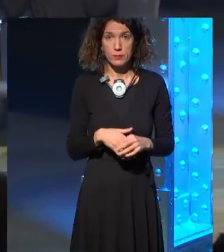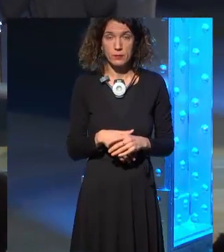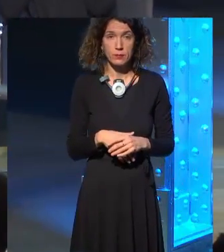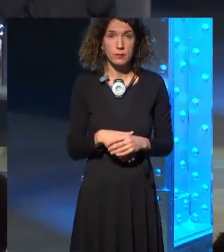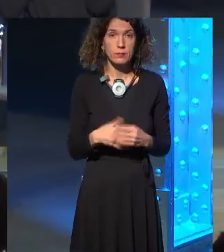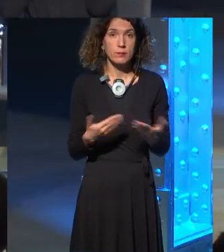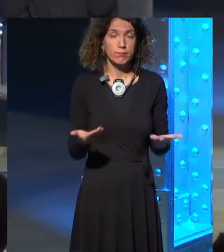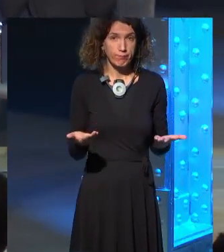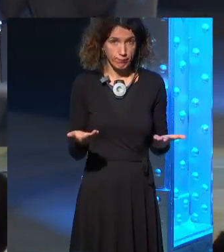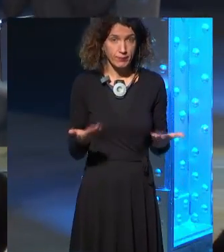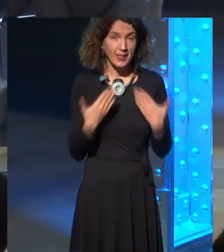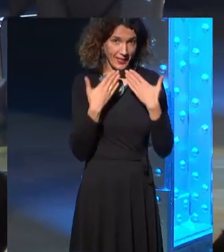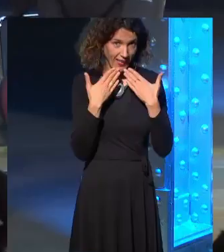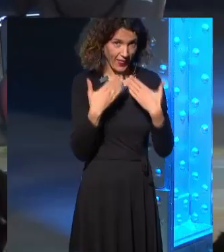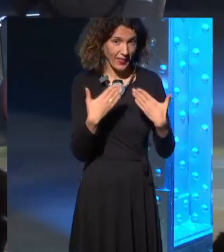Thank you.